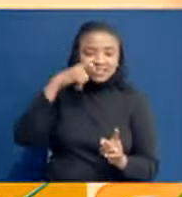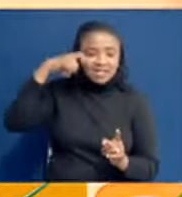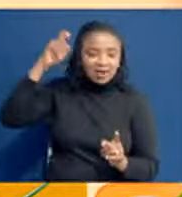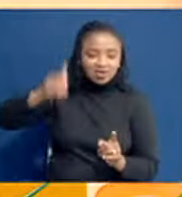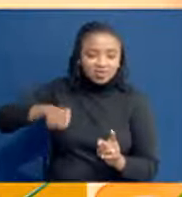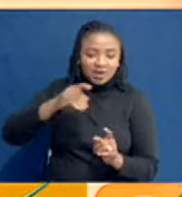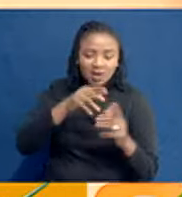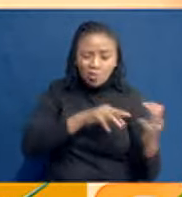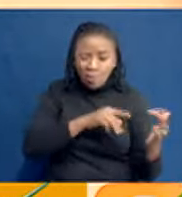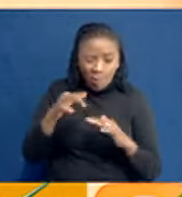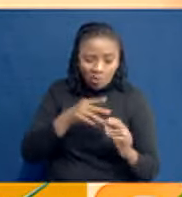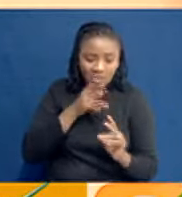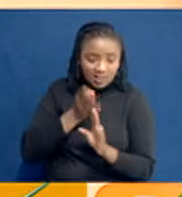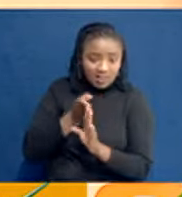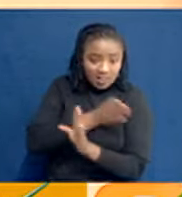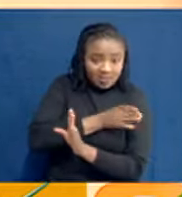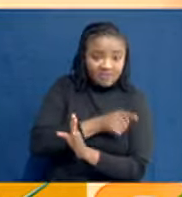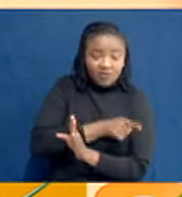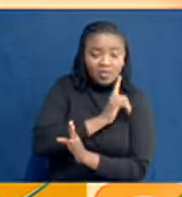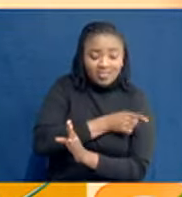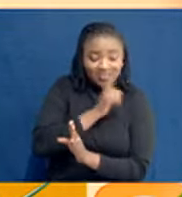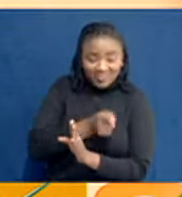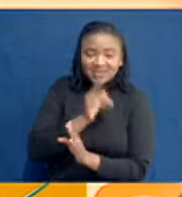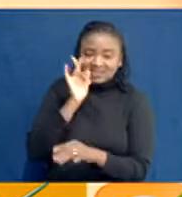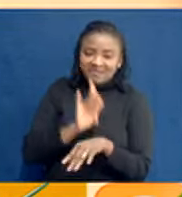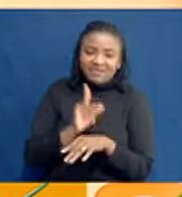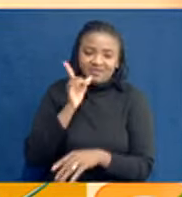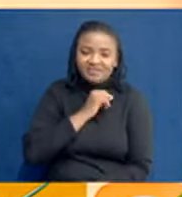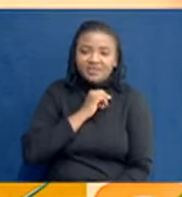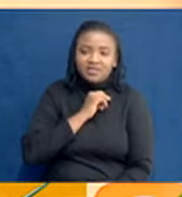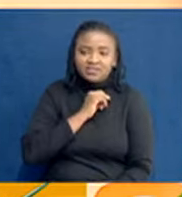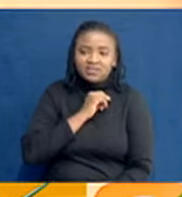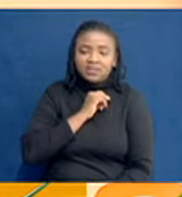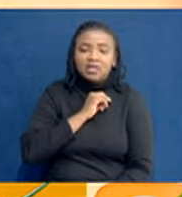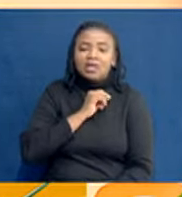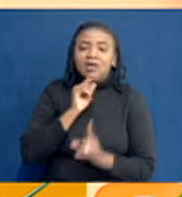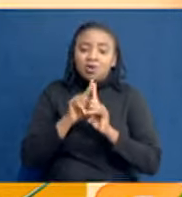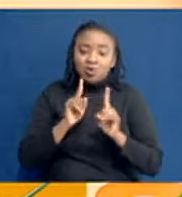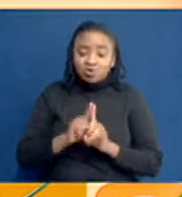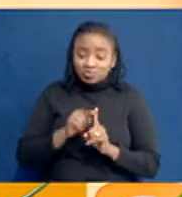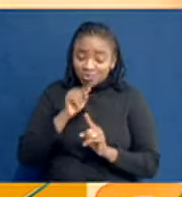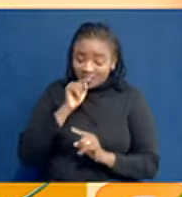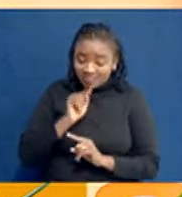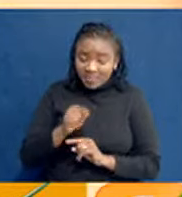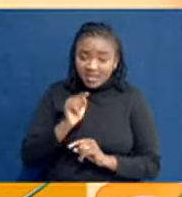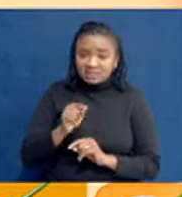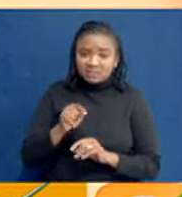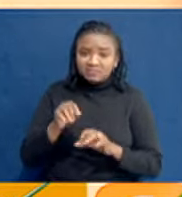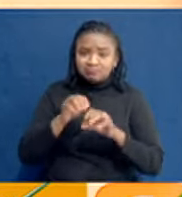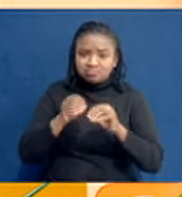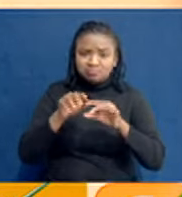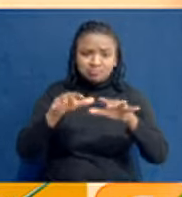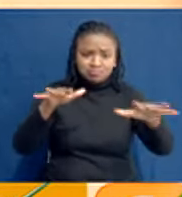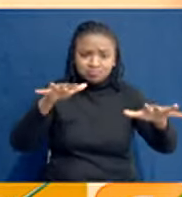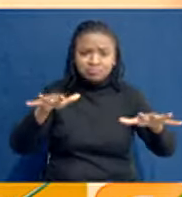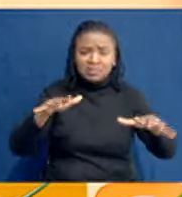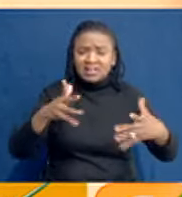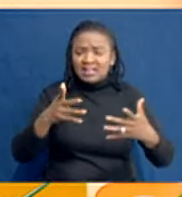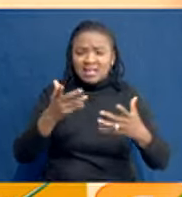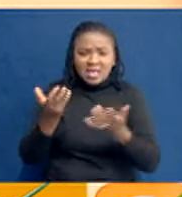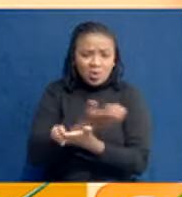conflict. There are shocks in the supply, in particular for those people who import, and therefore the prices will again also go